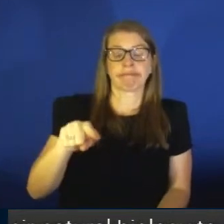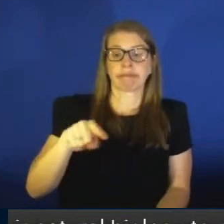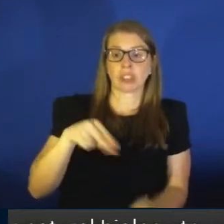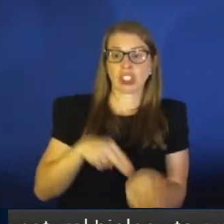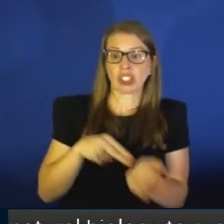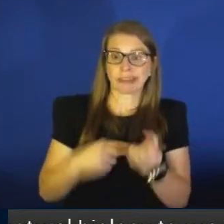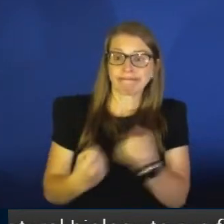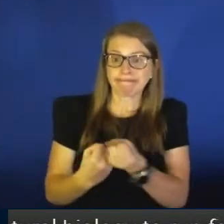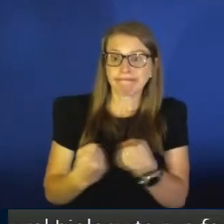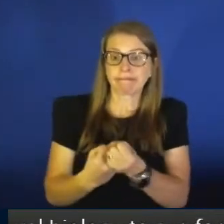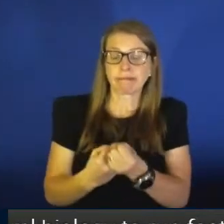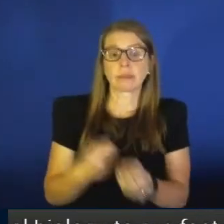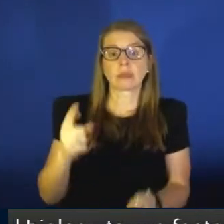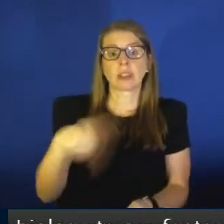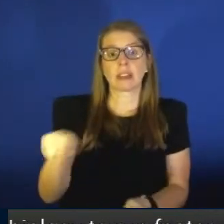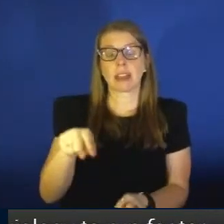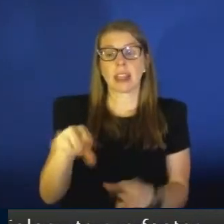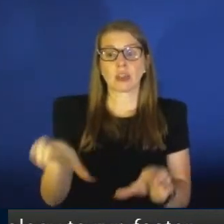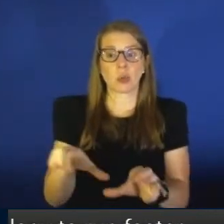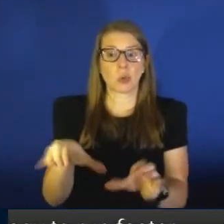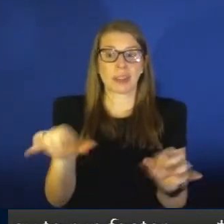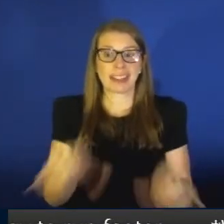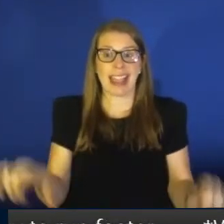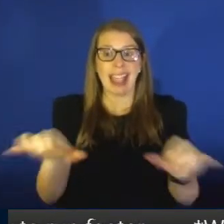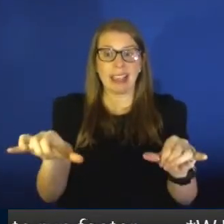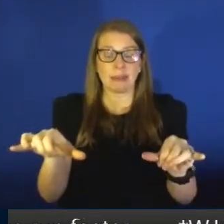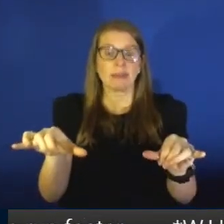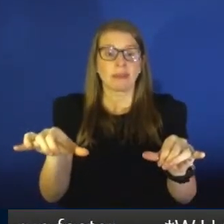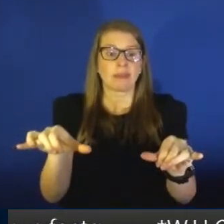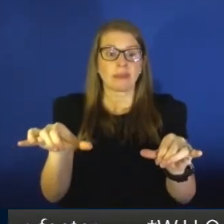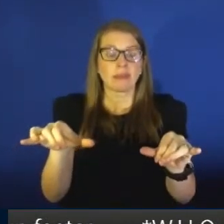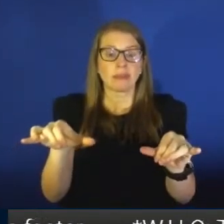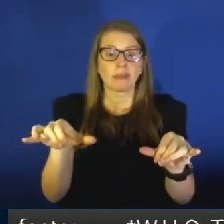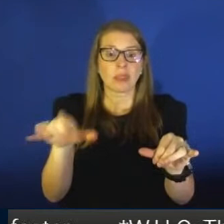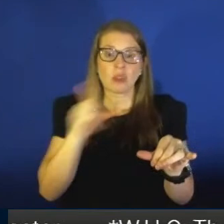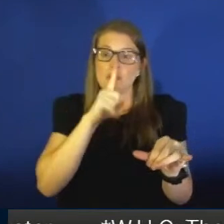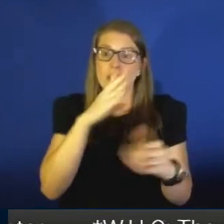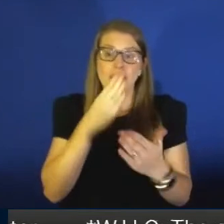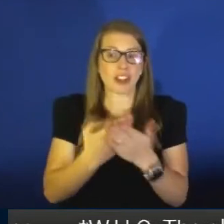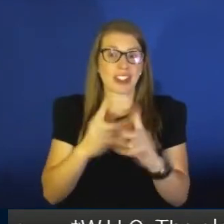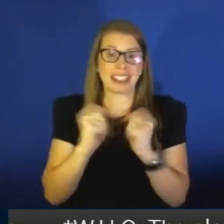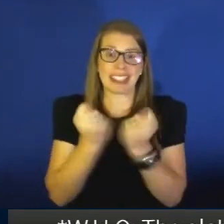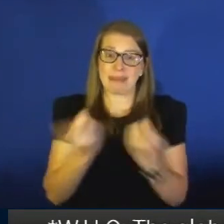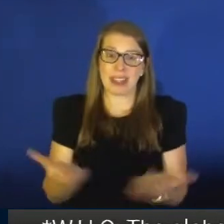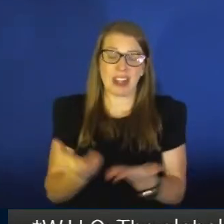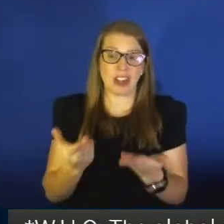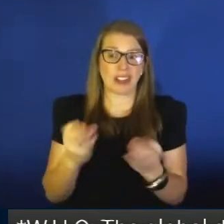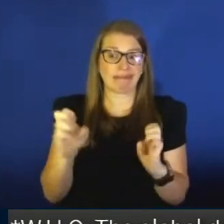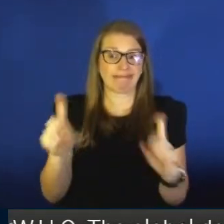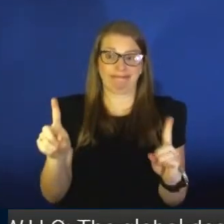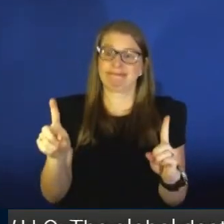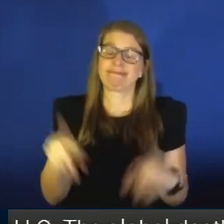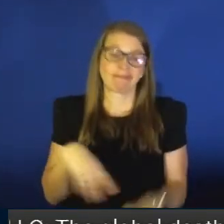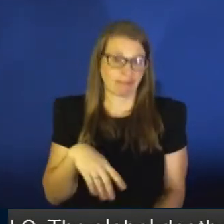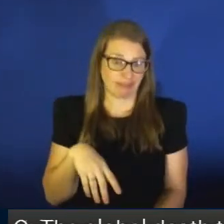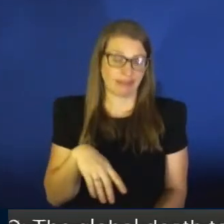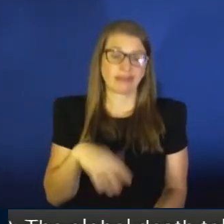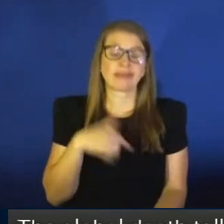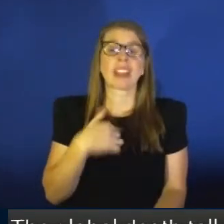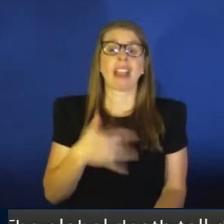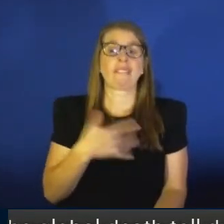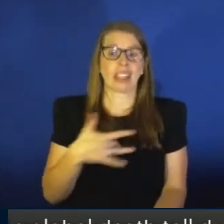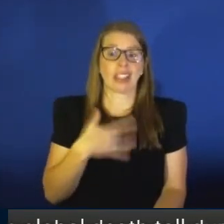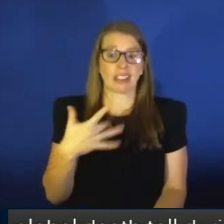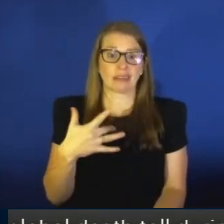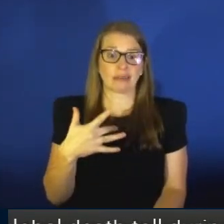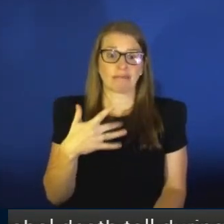that they do the same. We have a really good team down here in the emergency department, and I feel very